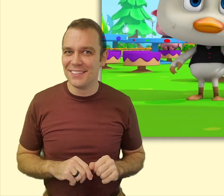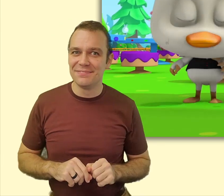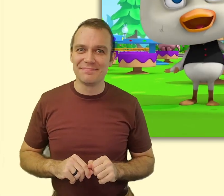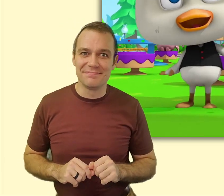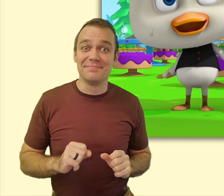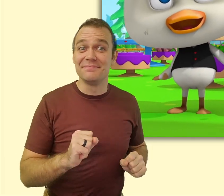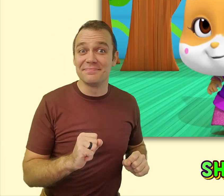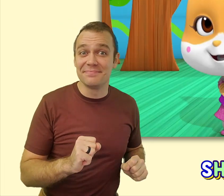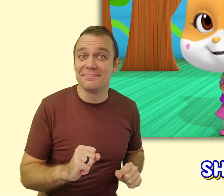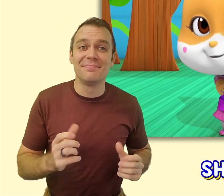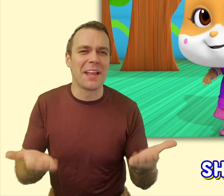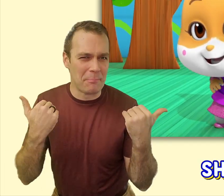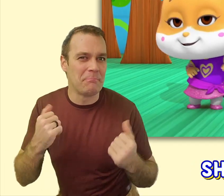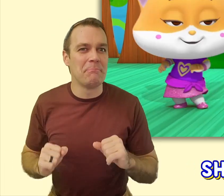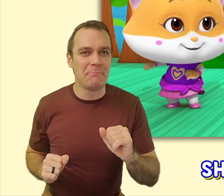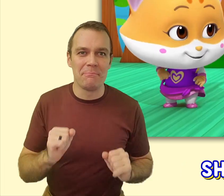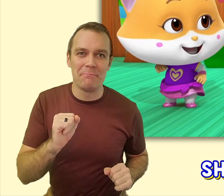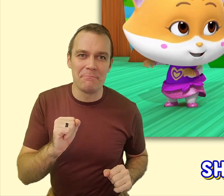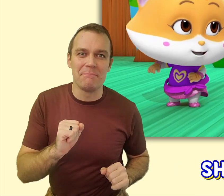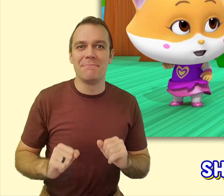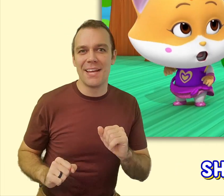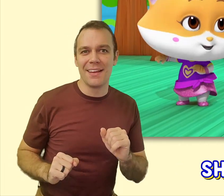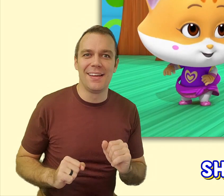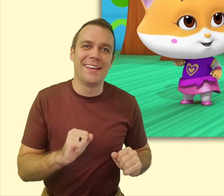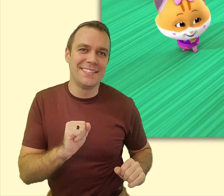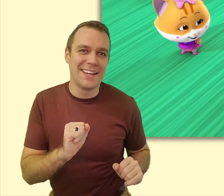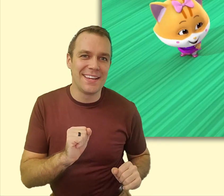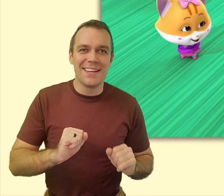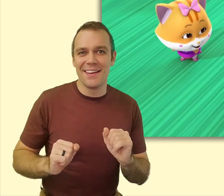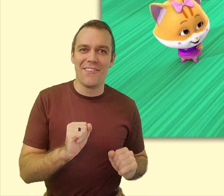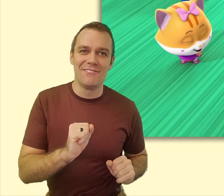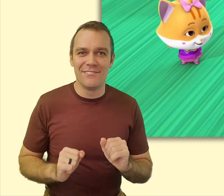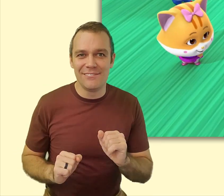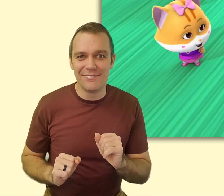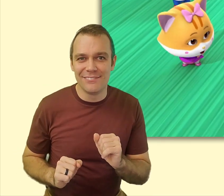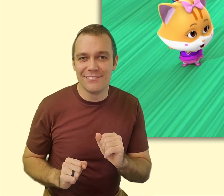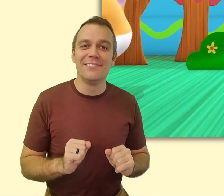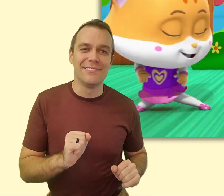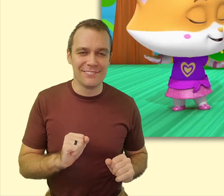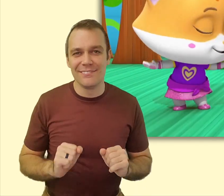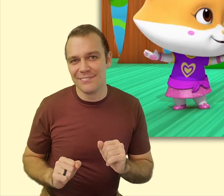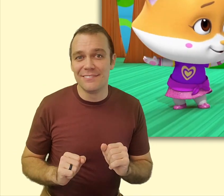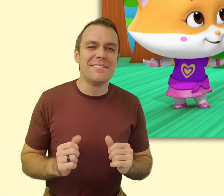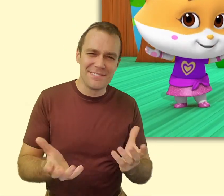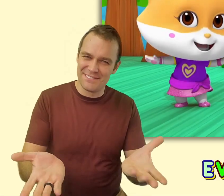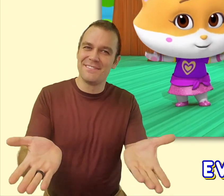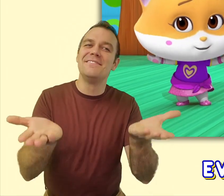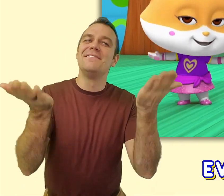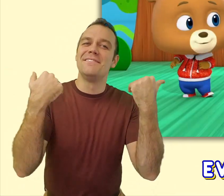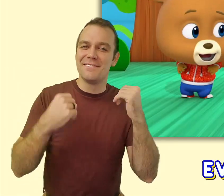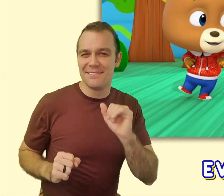dance. Shake, shake, shake it off. Shake, shake it off.